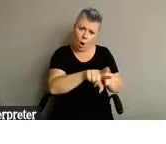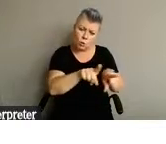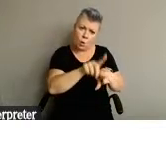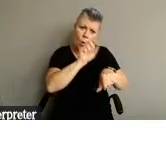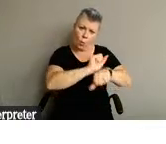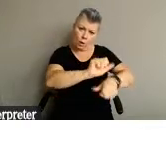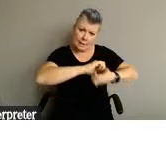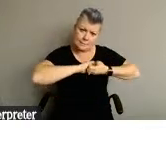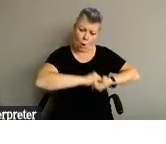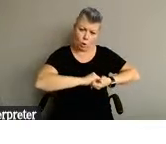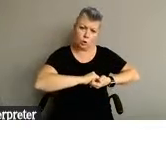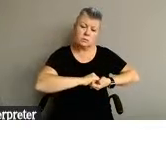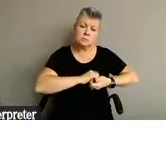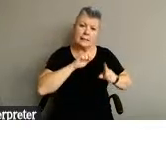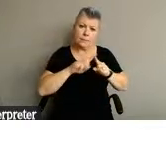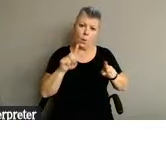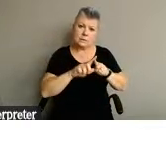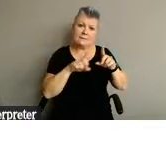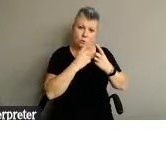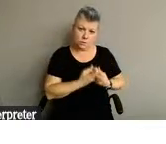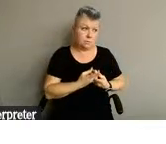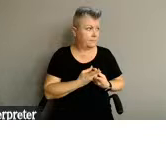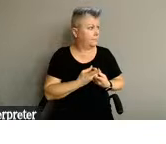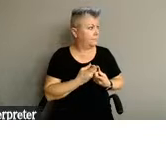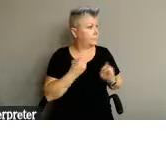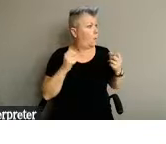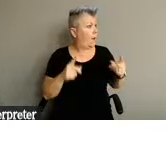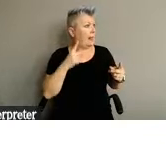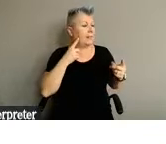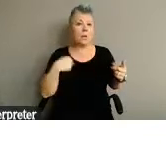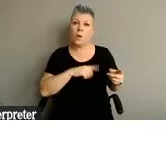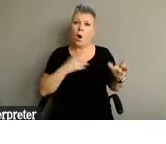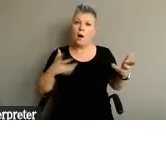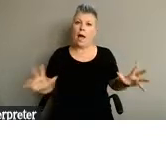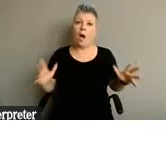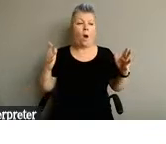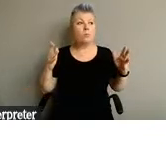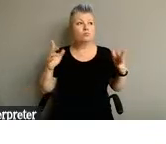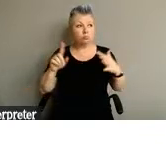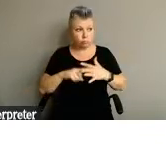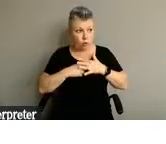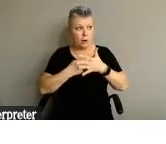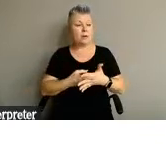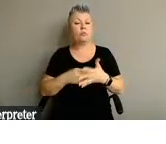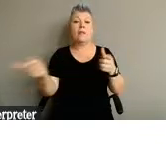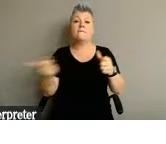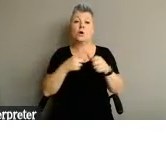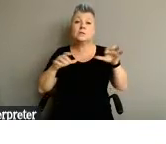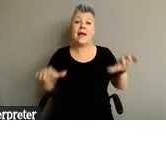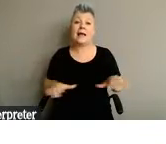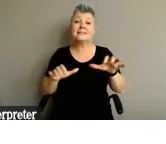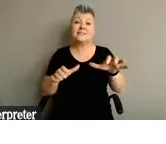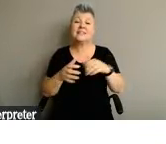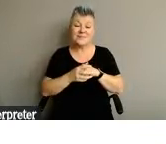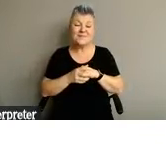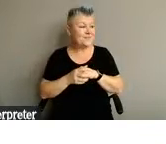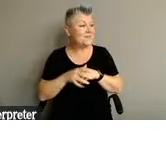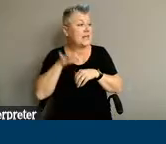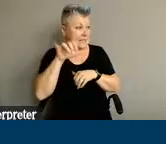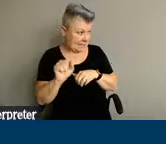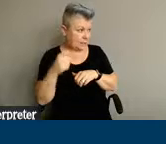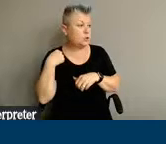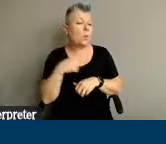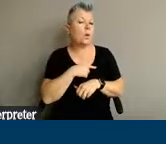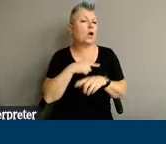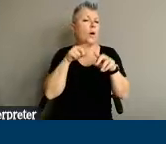those areas. All right, I think we are now moving into our first activity. Yes, so we're gonna dig a